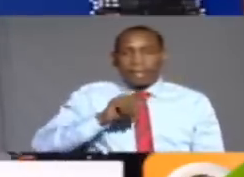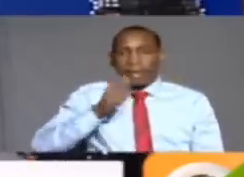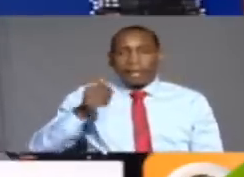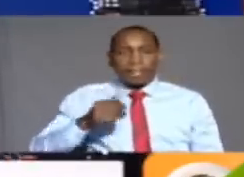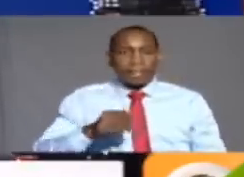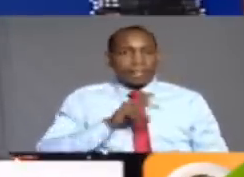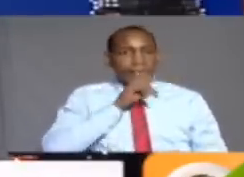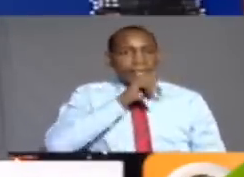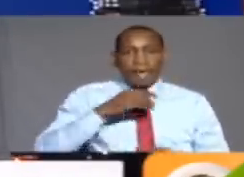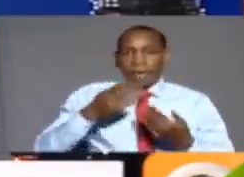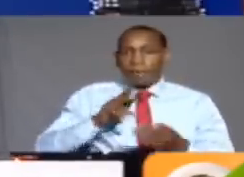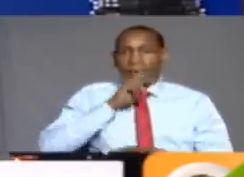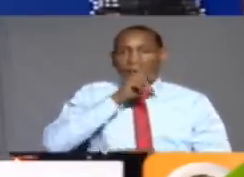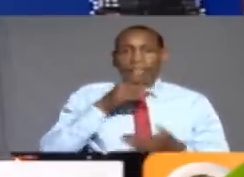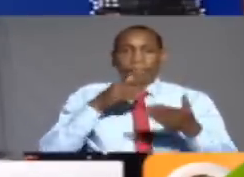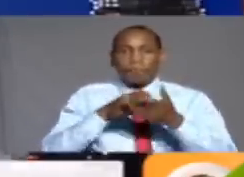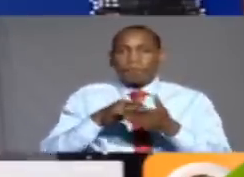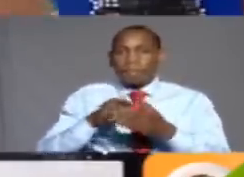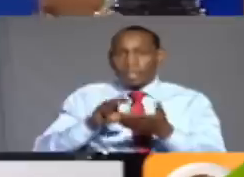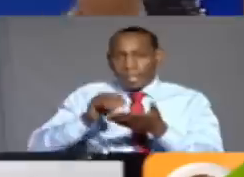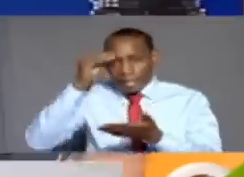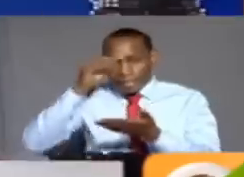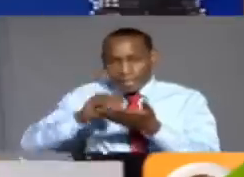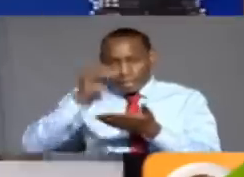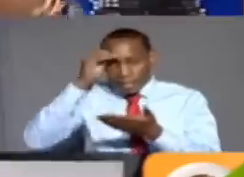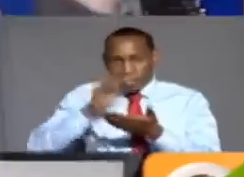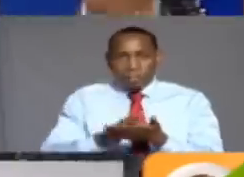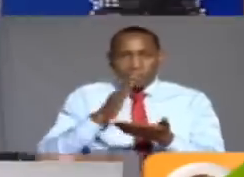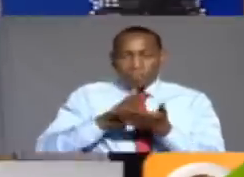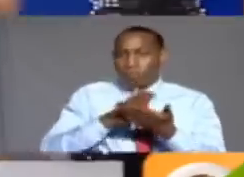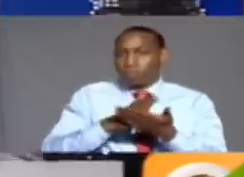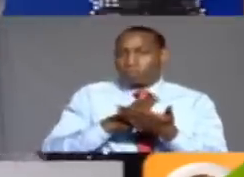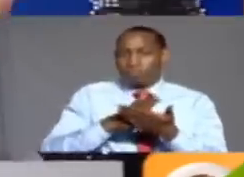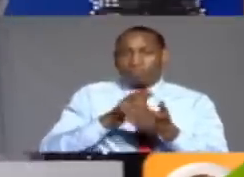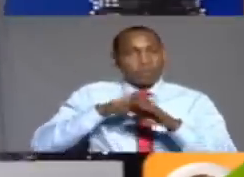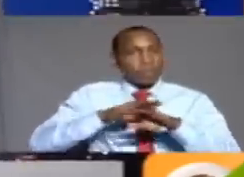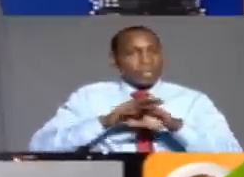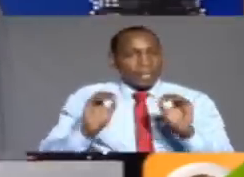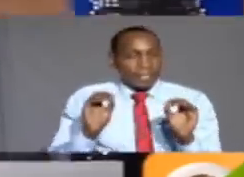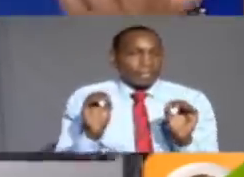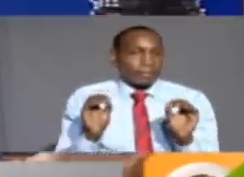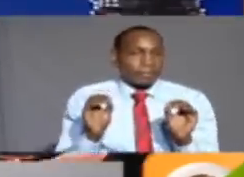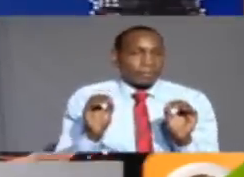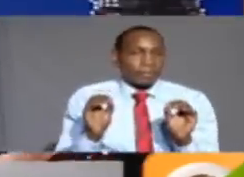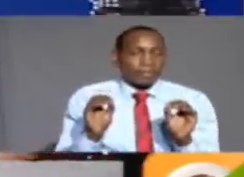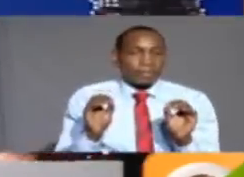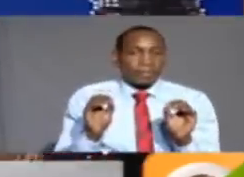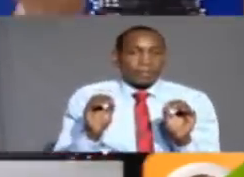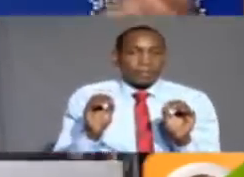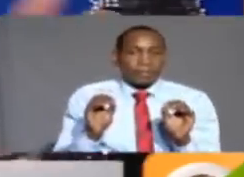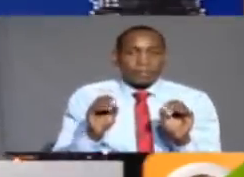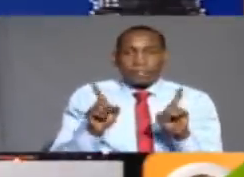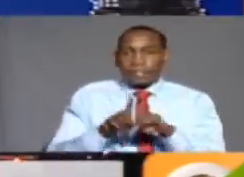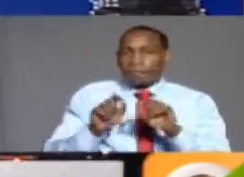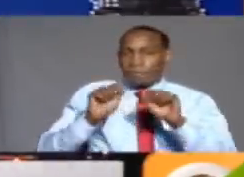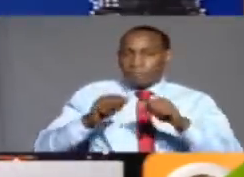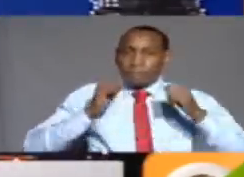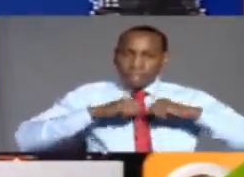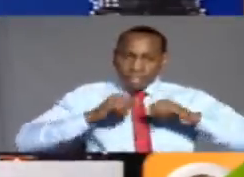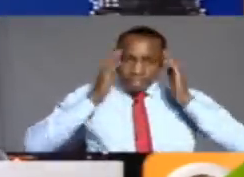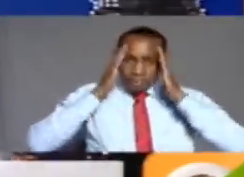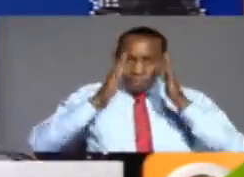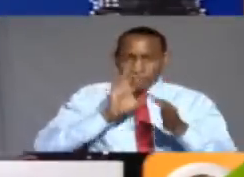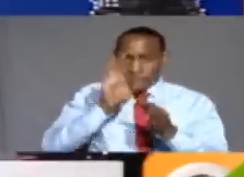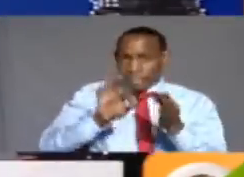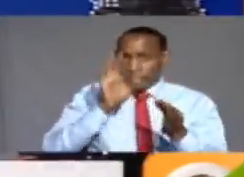says, how is my noise stopping you from studying? So really it's diversionary and it robs us of that space. And I just wish we can be able to agree and focus on